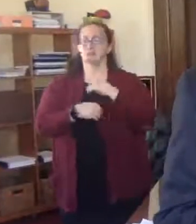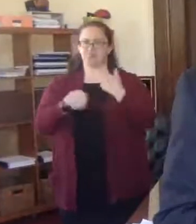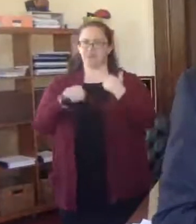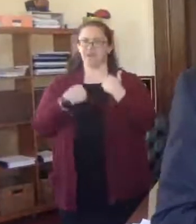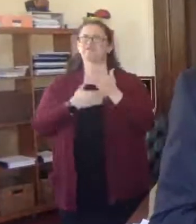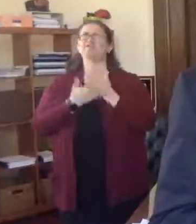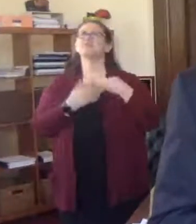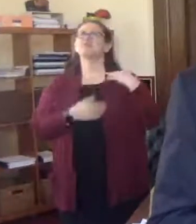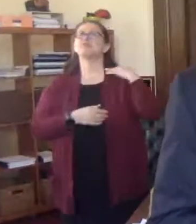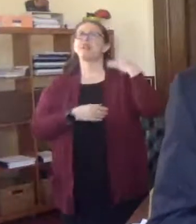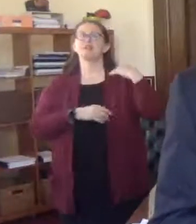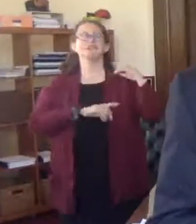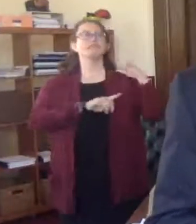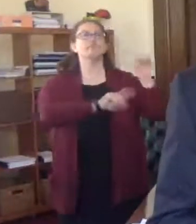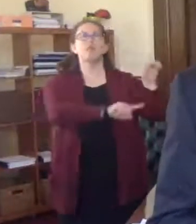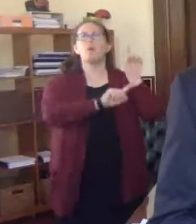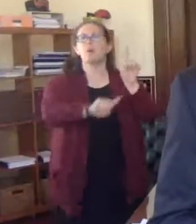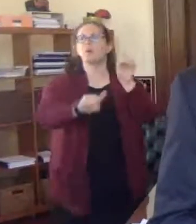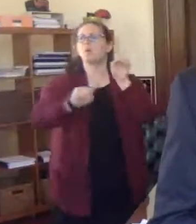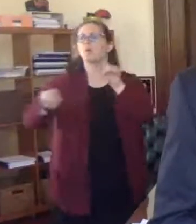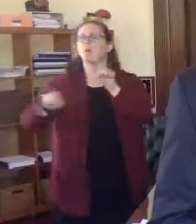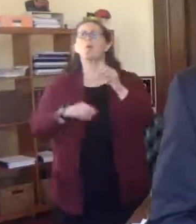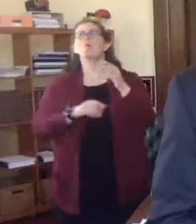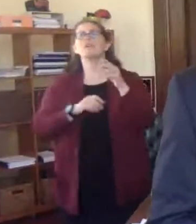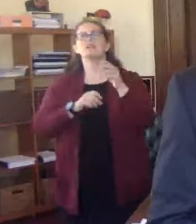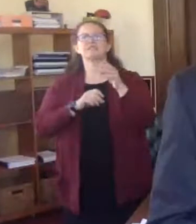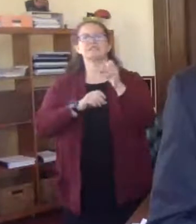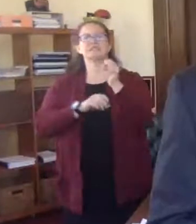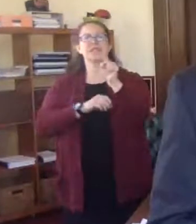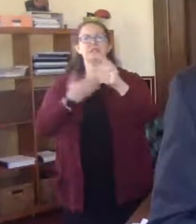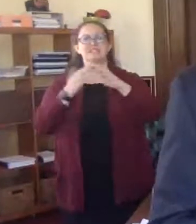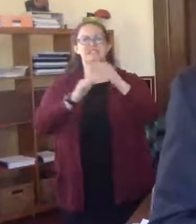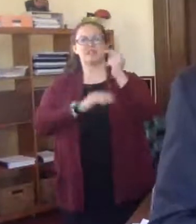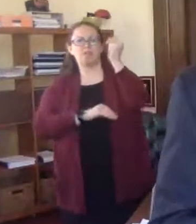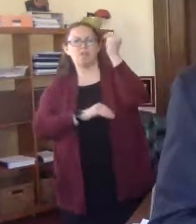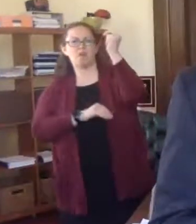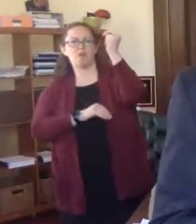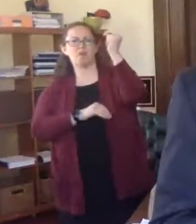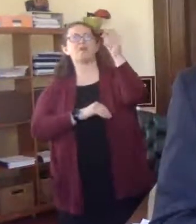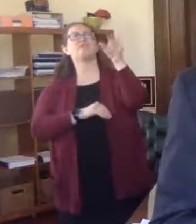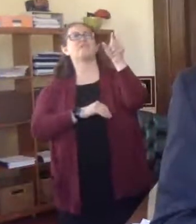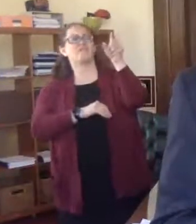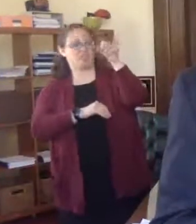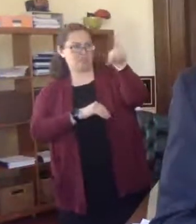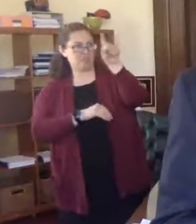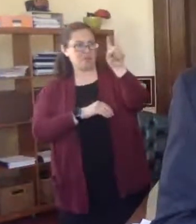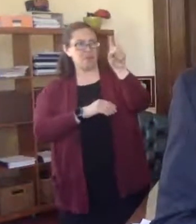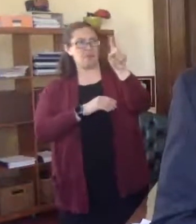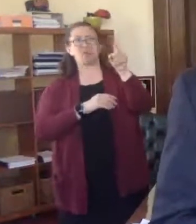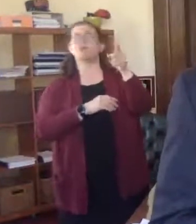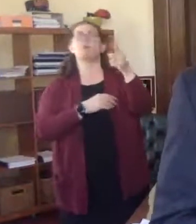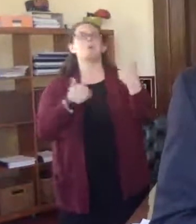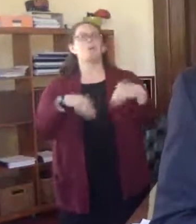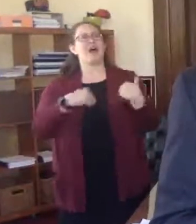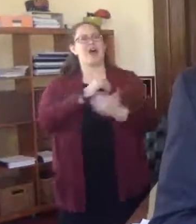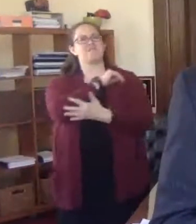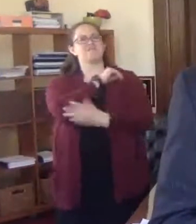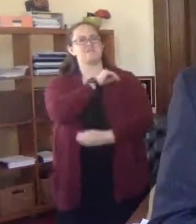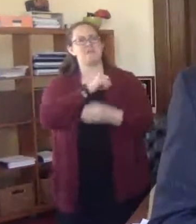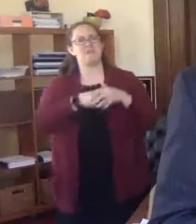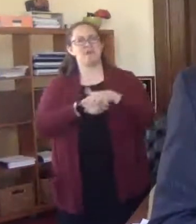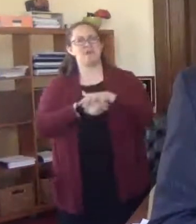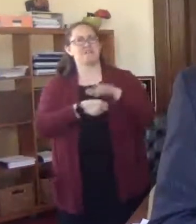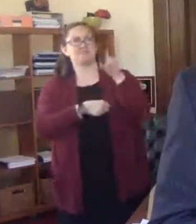out and canvass areas in the northern part of the city, particularly those areas that have high poverty levels and don't